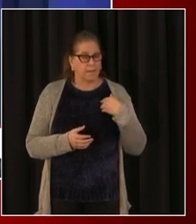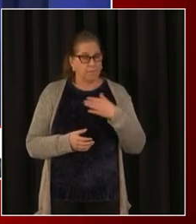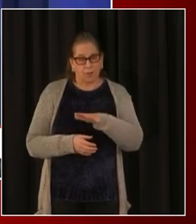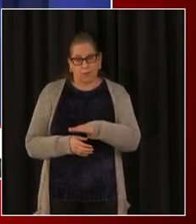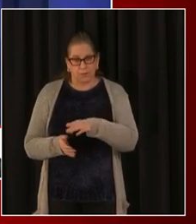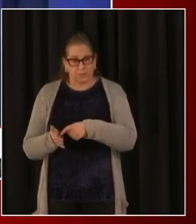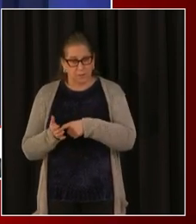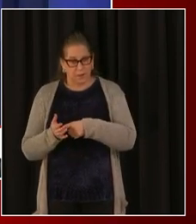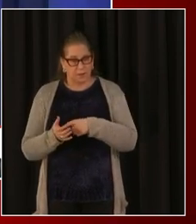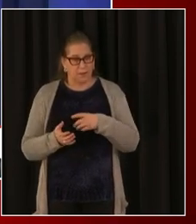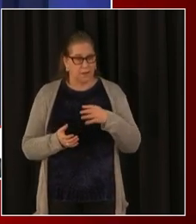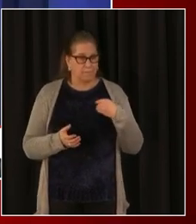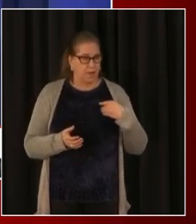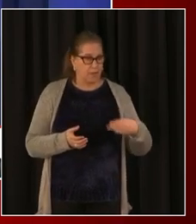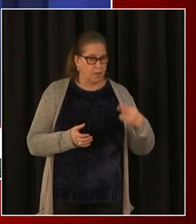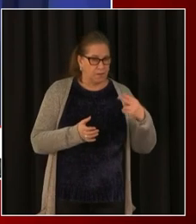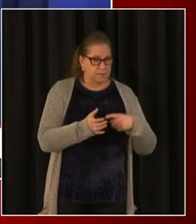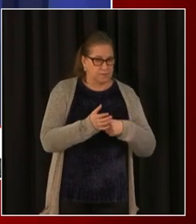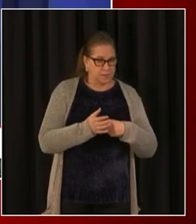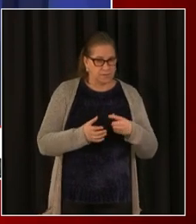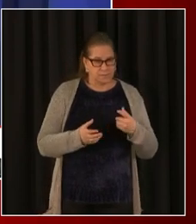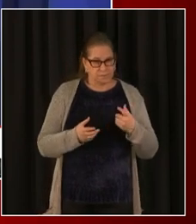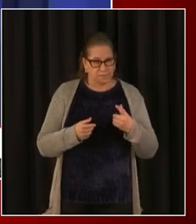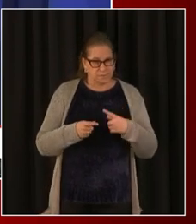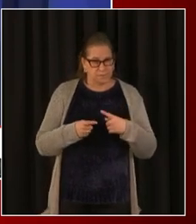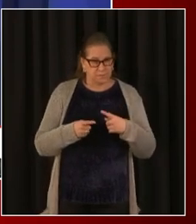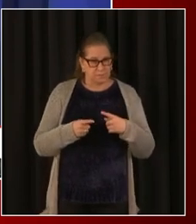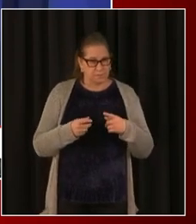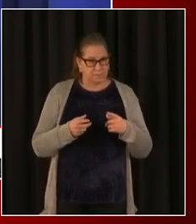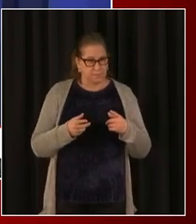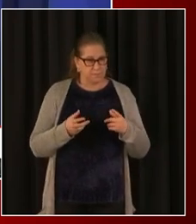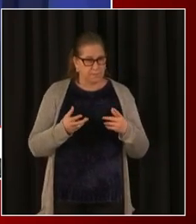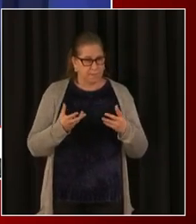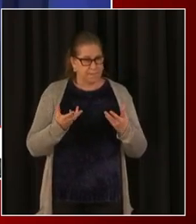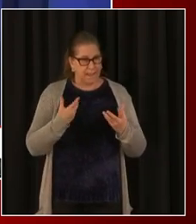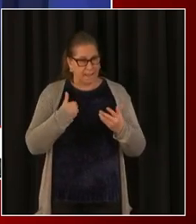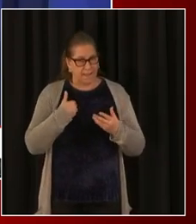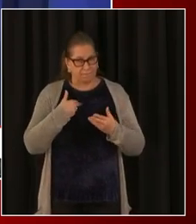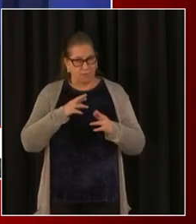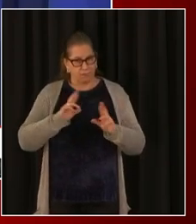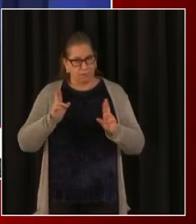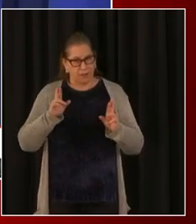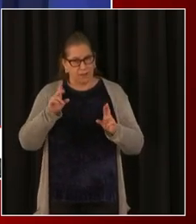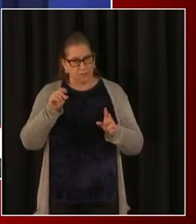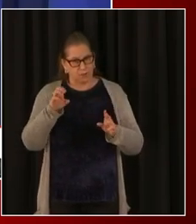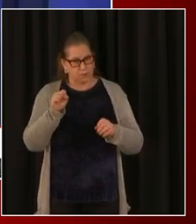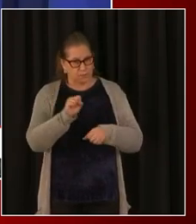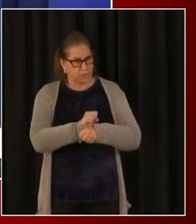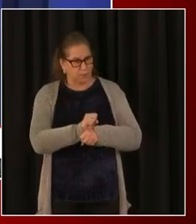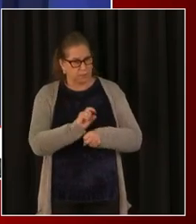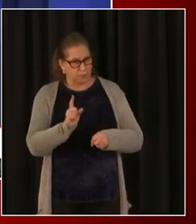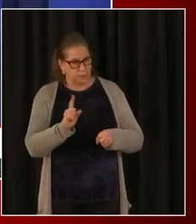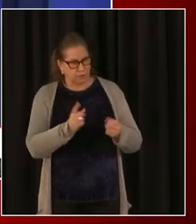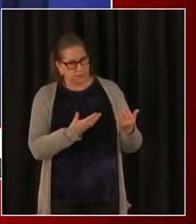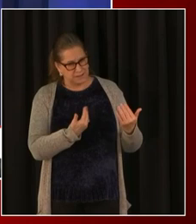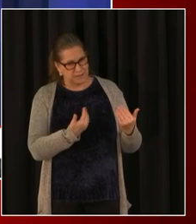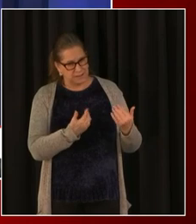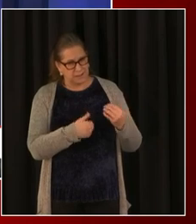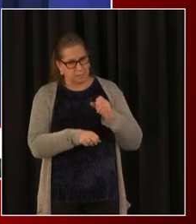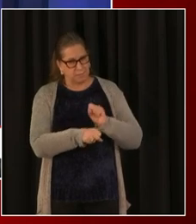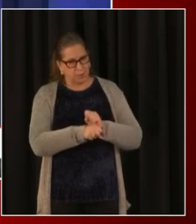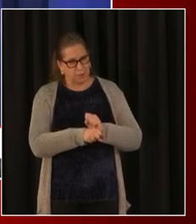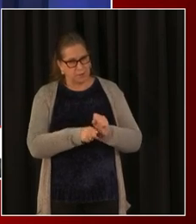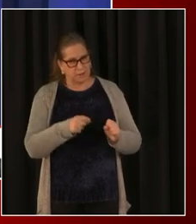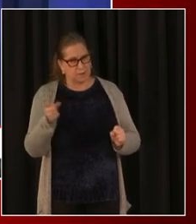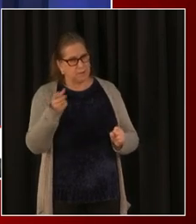me to another question about wastage. What can you tell us? Will you provide the numbers on wastage like you are the vaccine numbers? And what